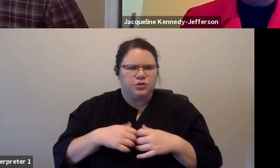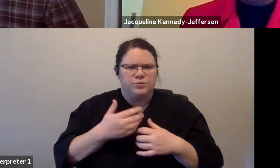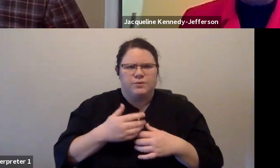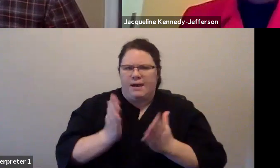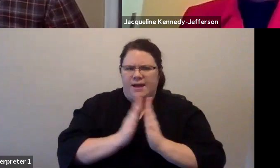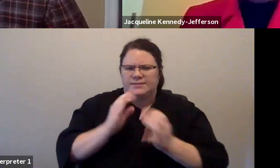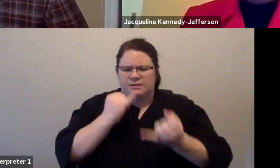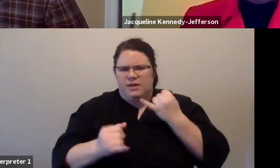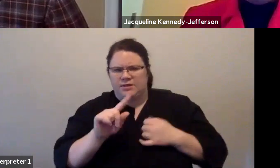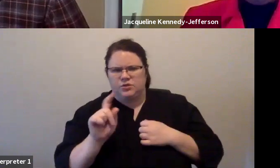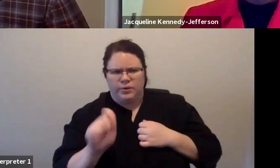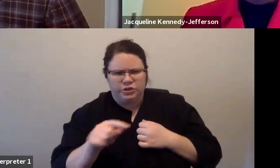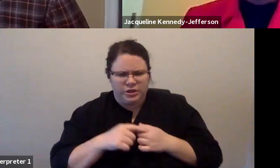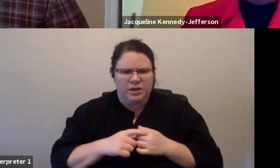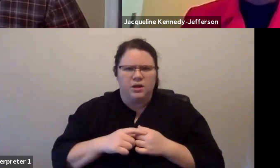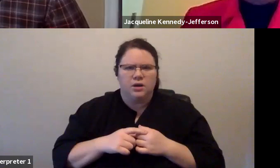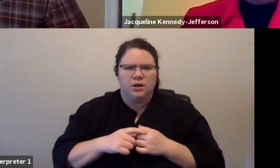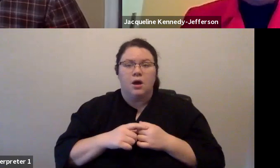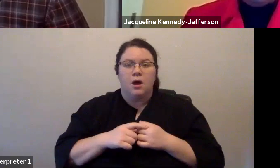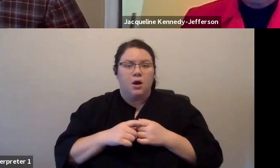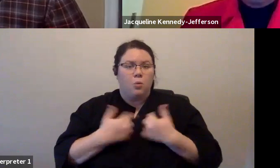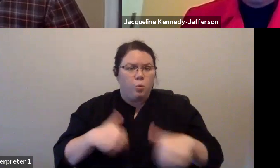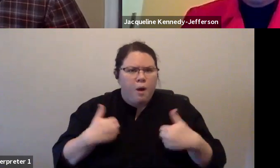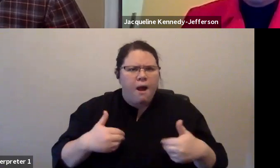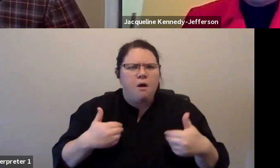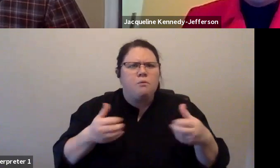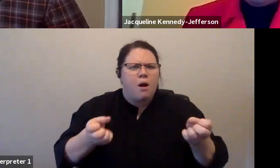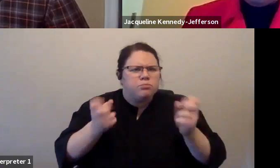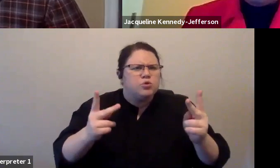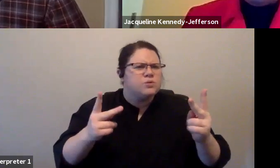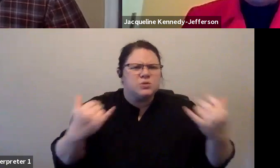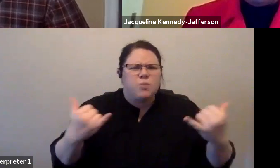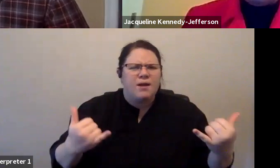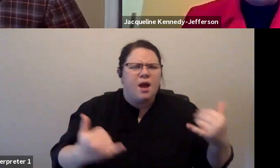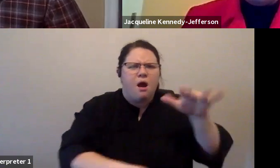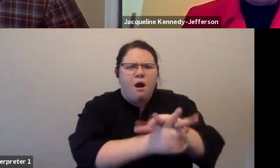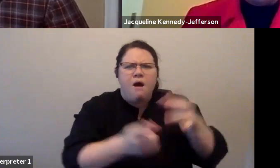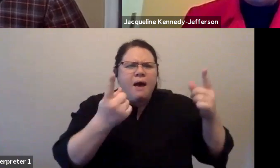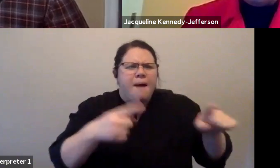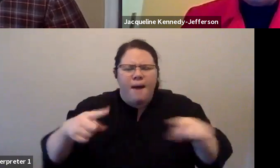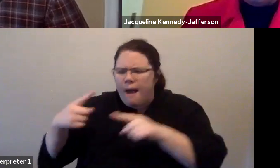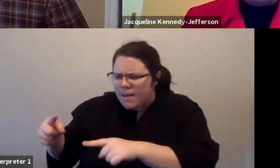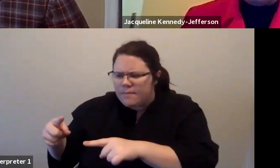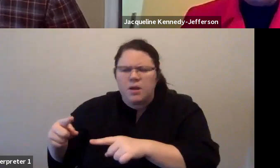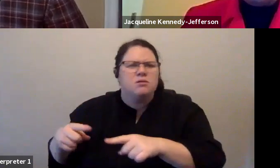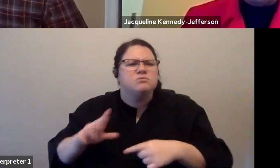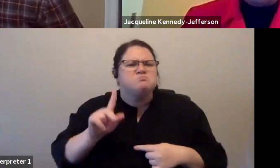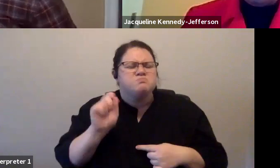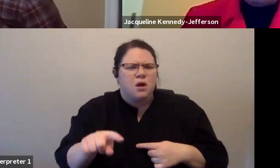so all of these great opportunities are happening right now. What happens when the pandemic is